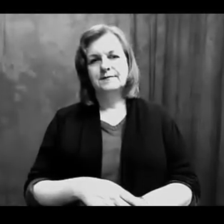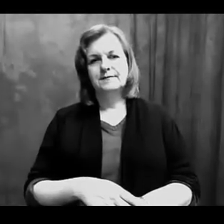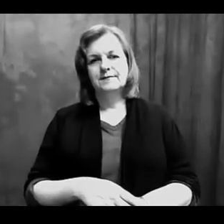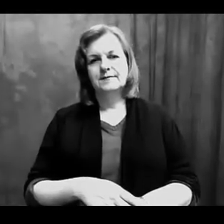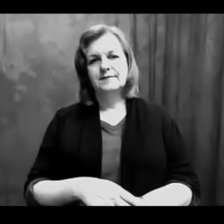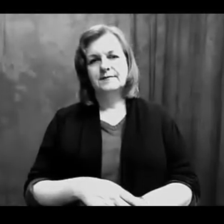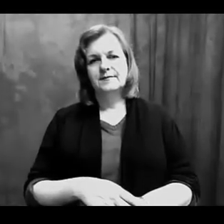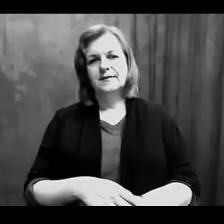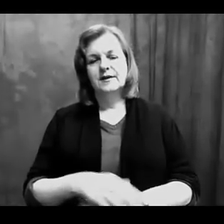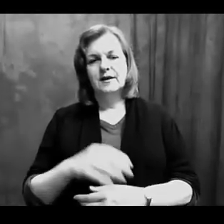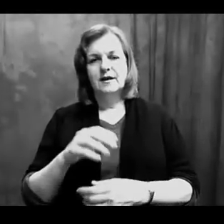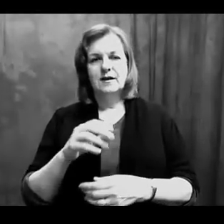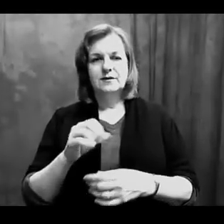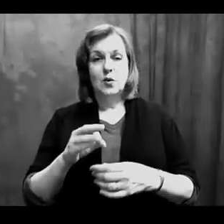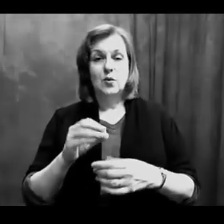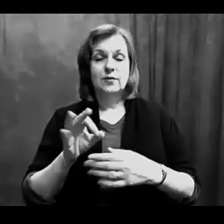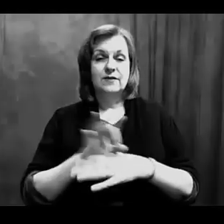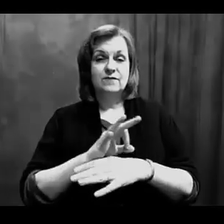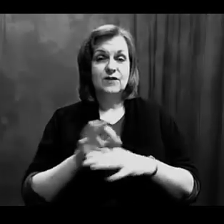parts